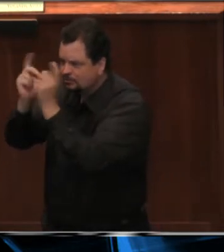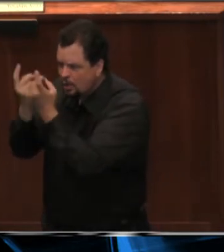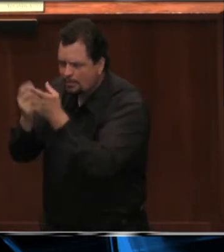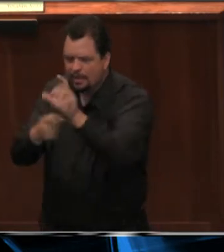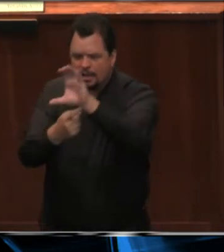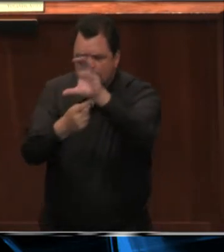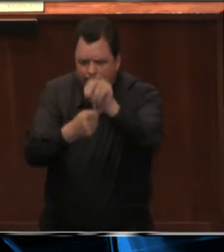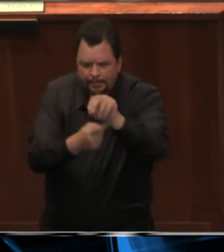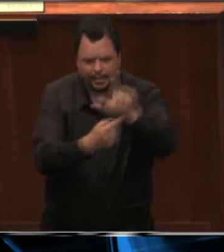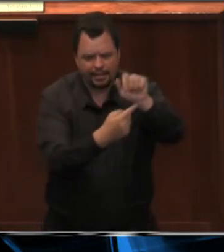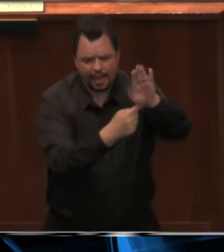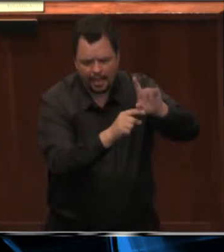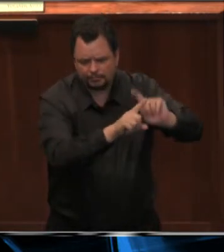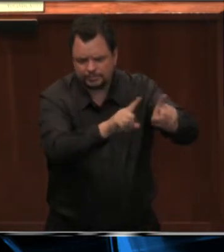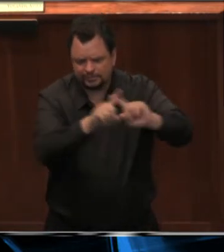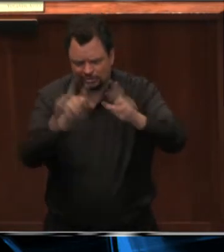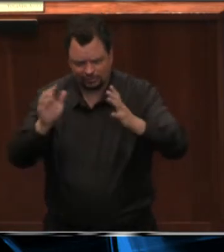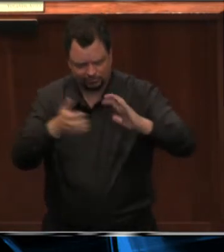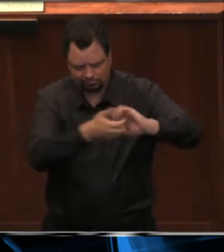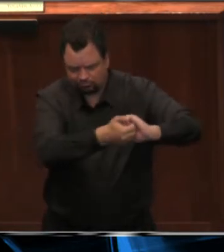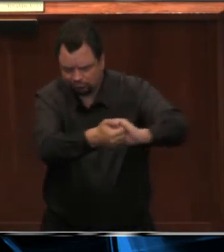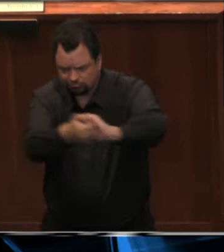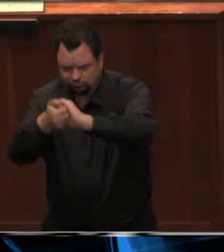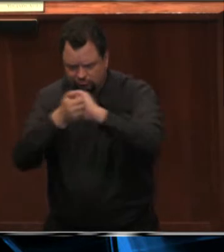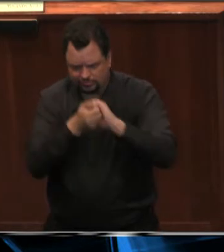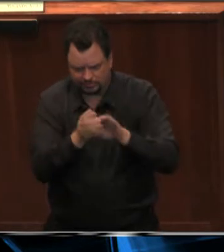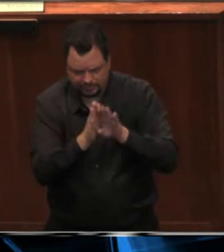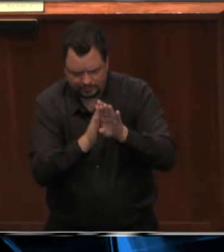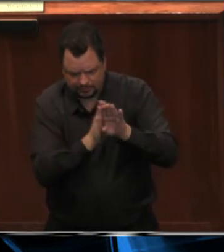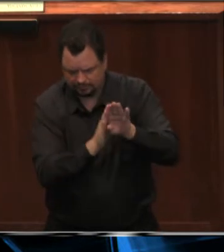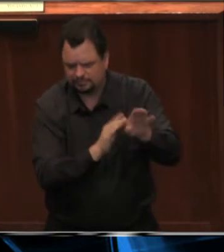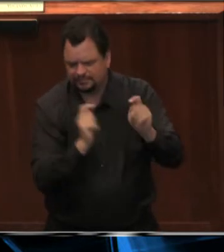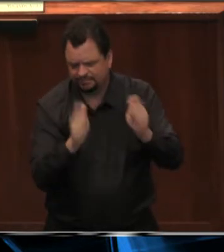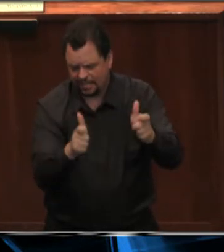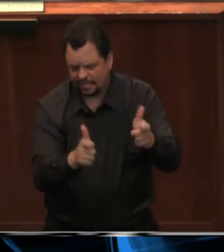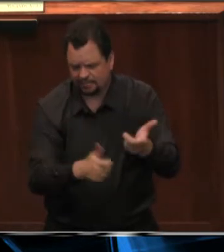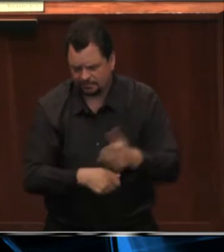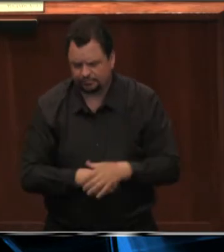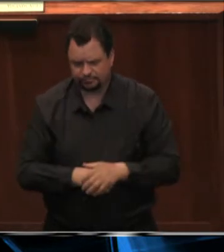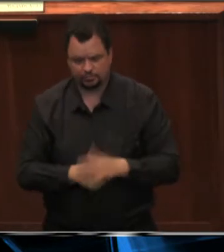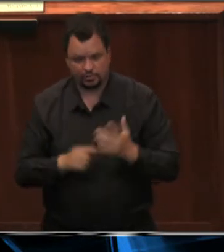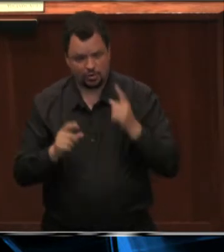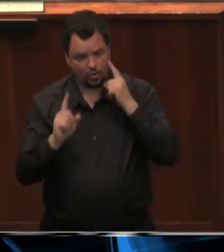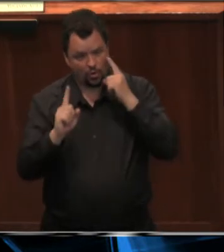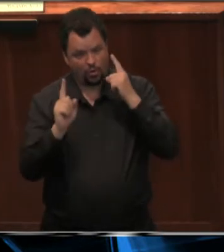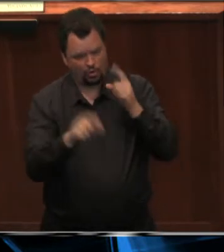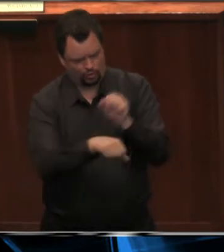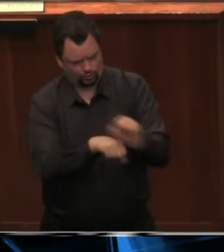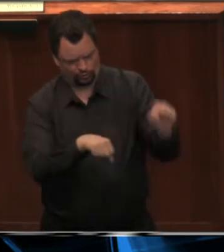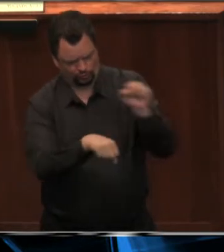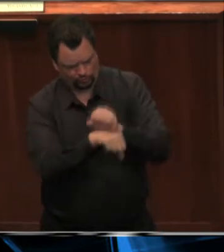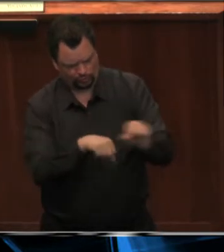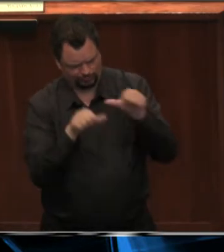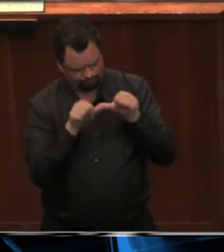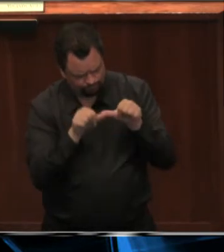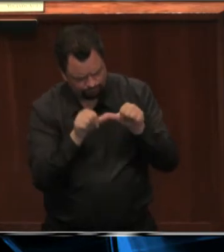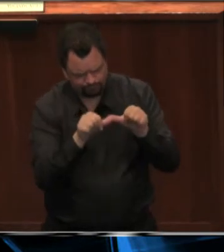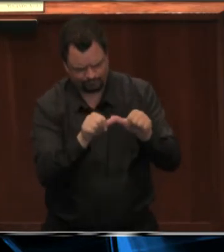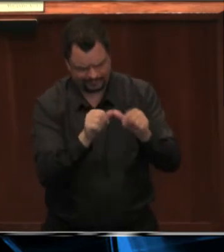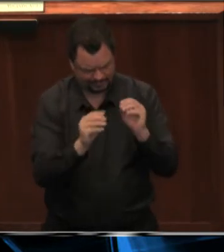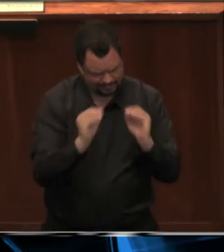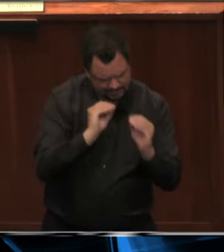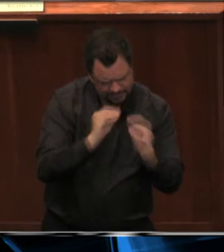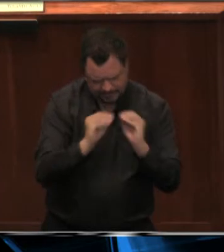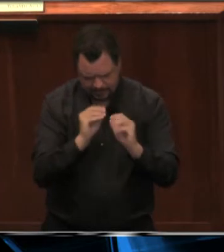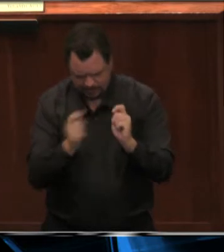in the community, and as you heard Dr. Johnson reference, we are working continuously to make adjustments and help expand that